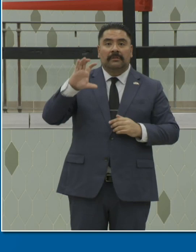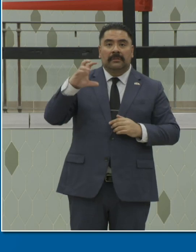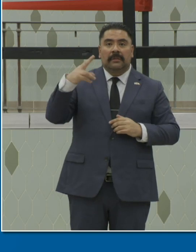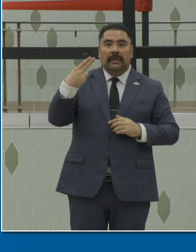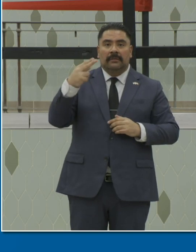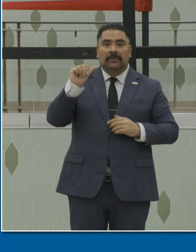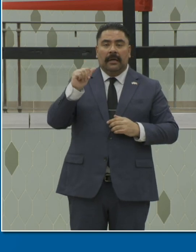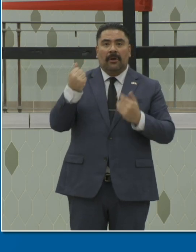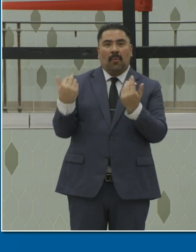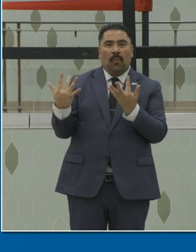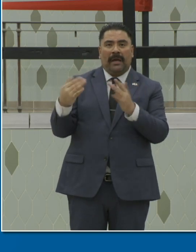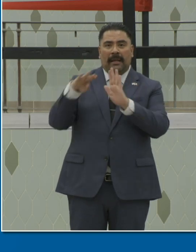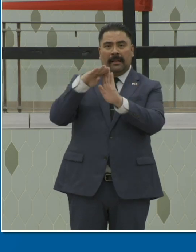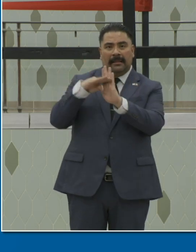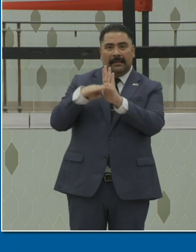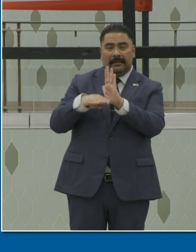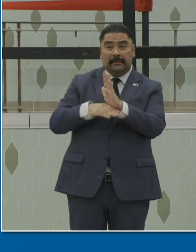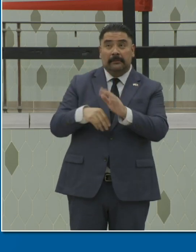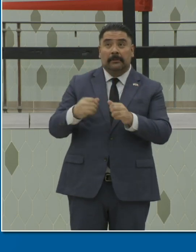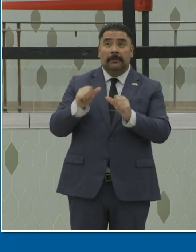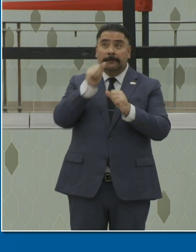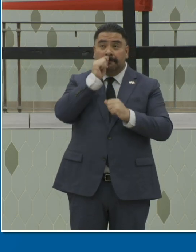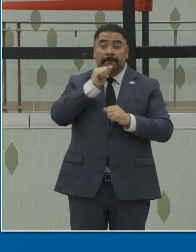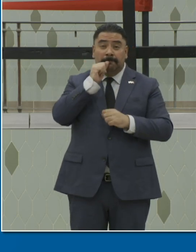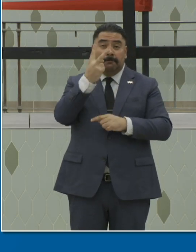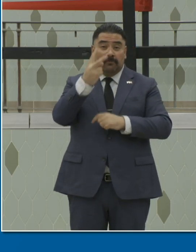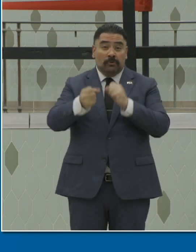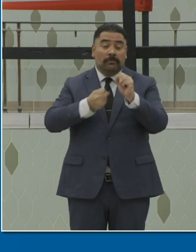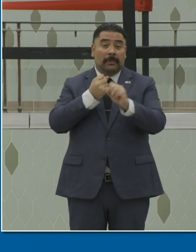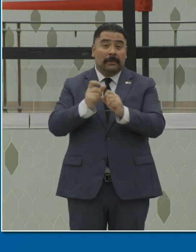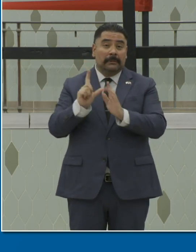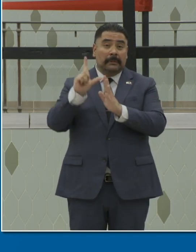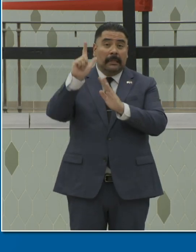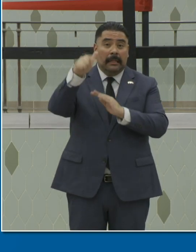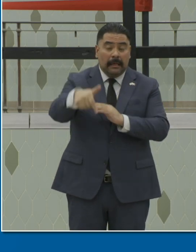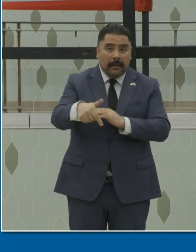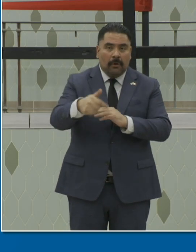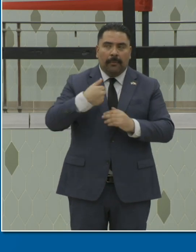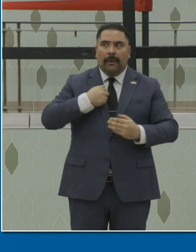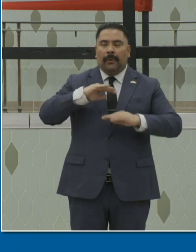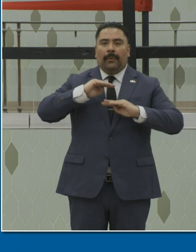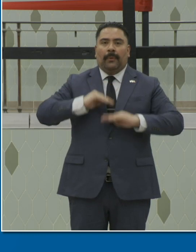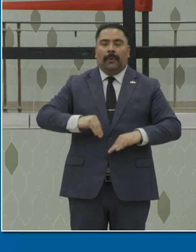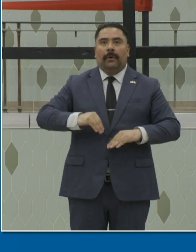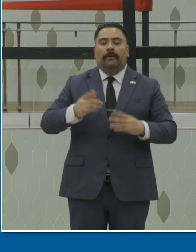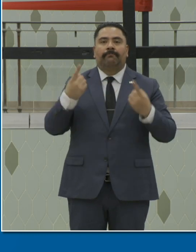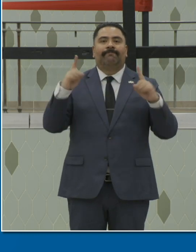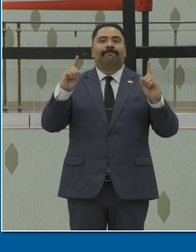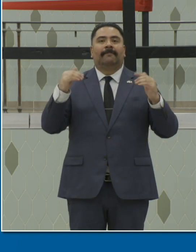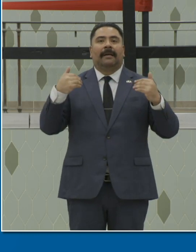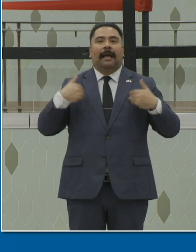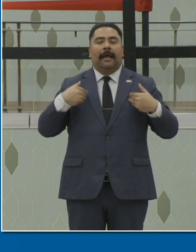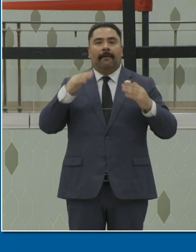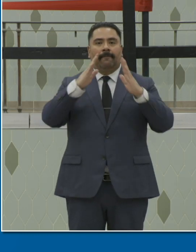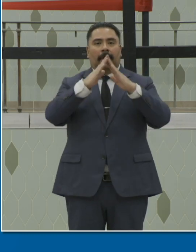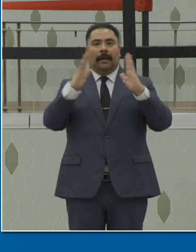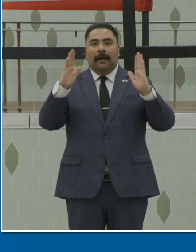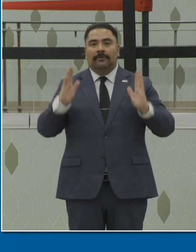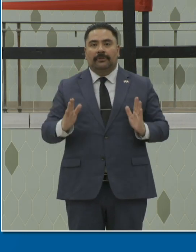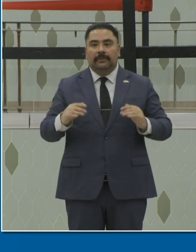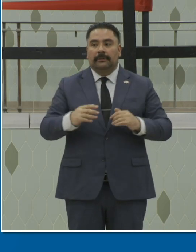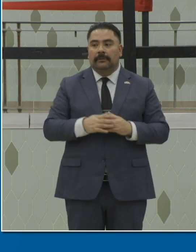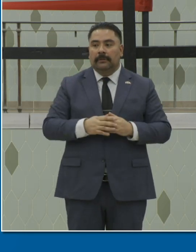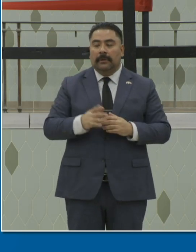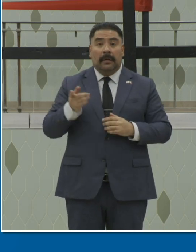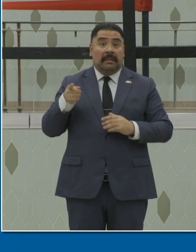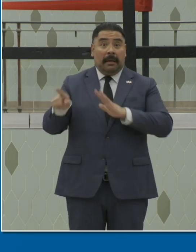list. After about 2 months, I was relieved to finally have housing because they